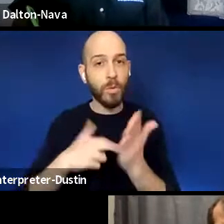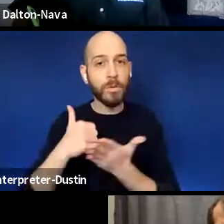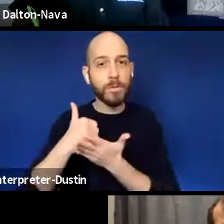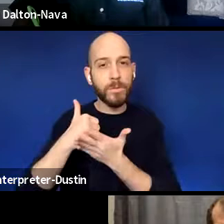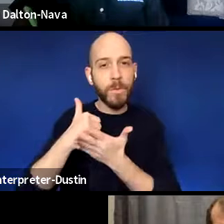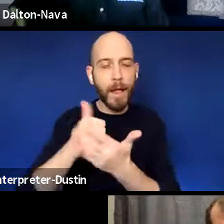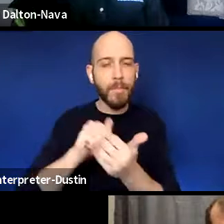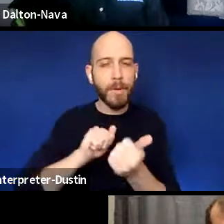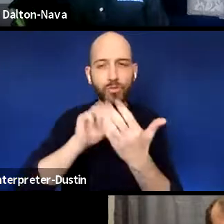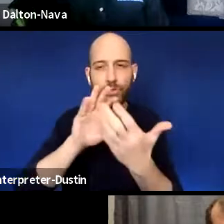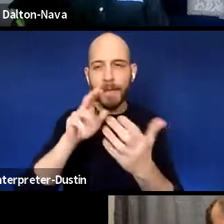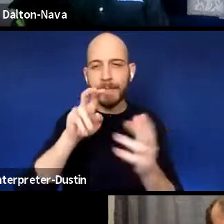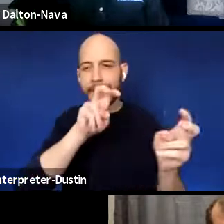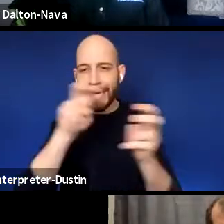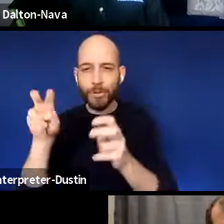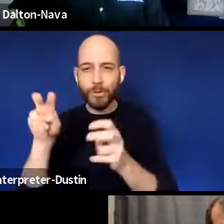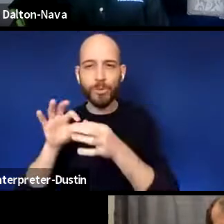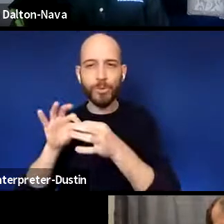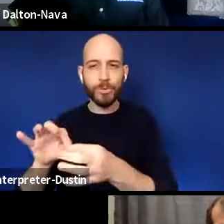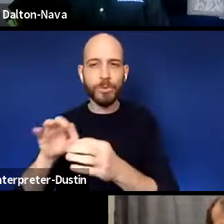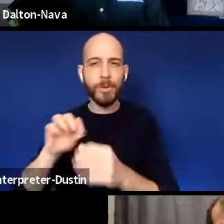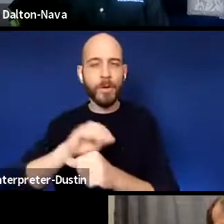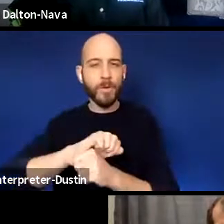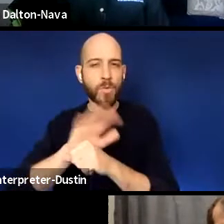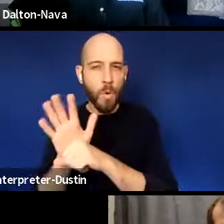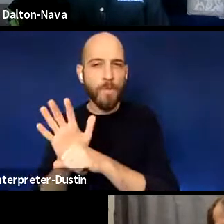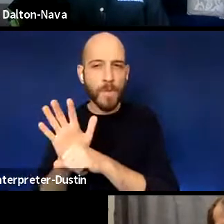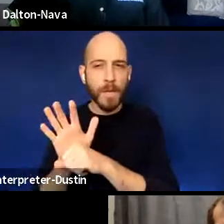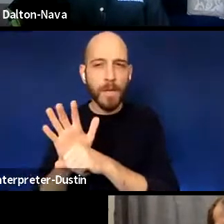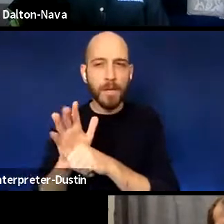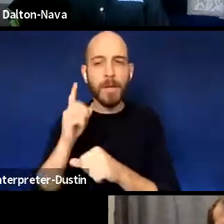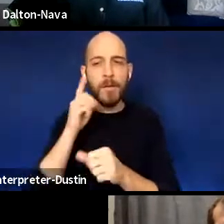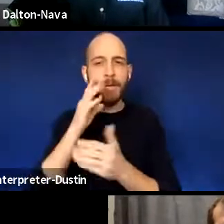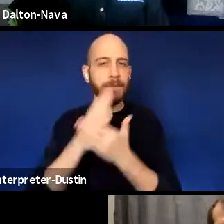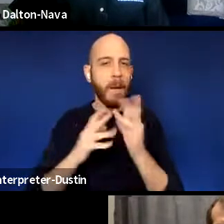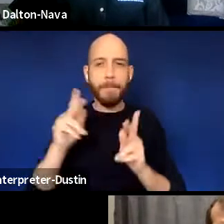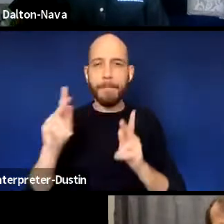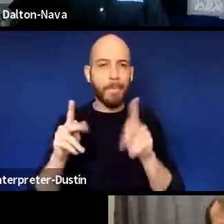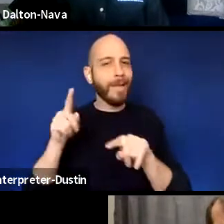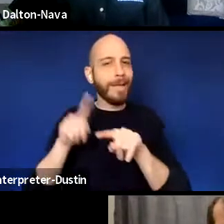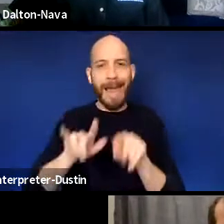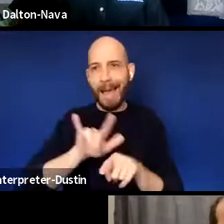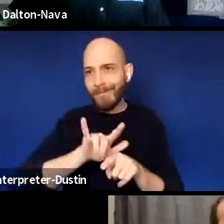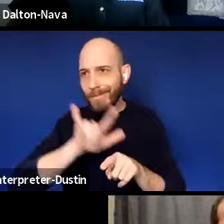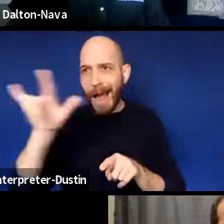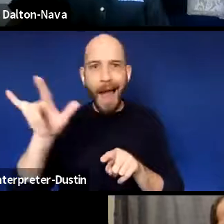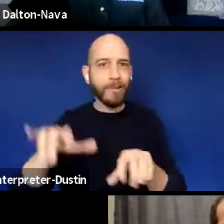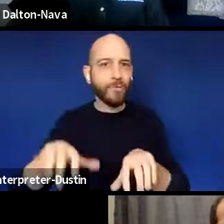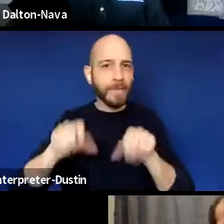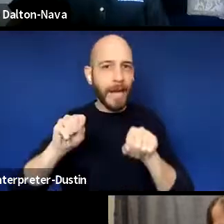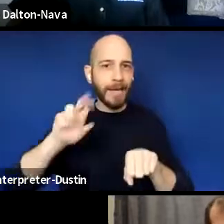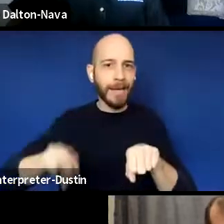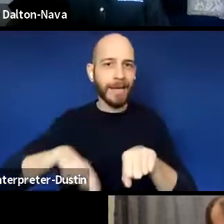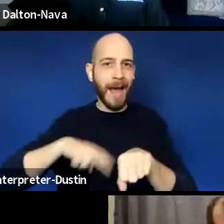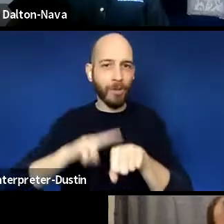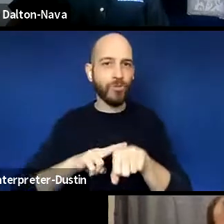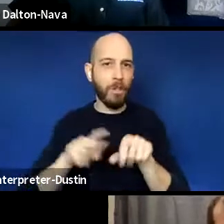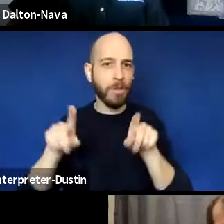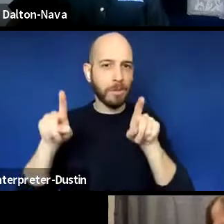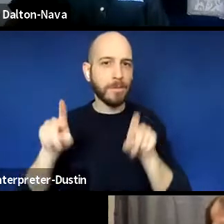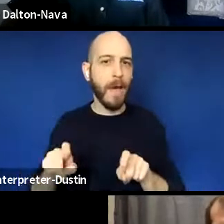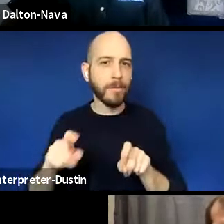some licensees and their ability to take their national level test. So at this point,